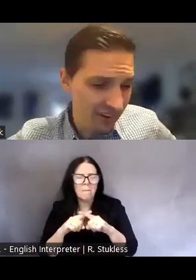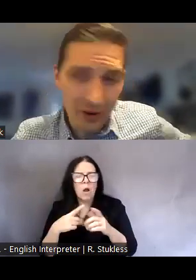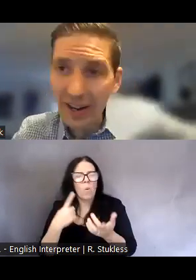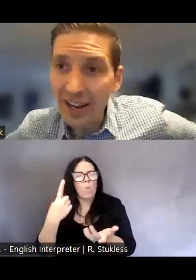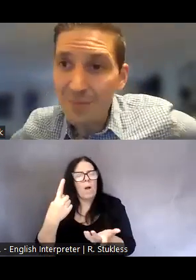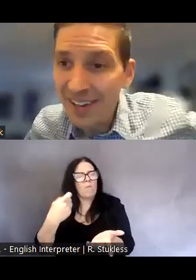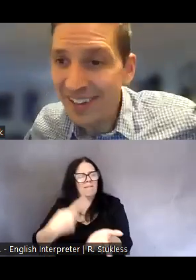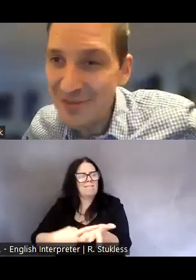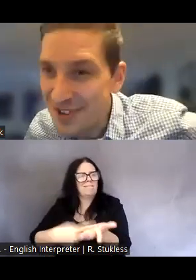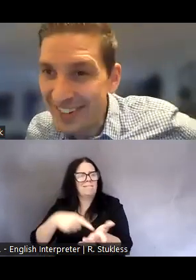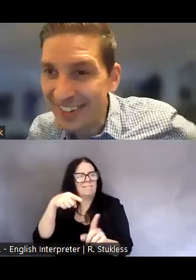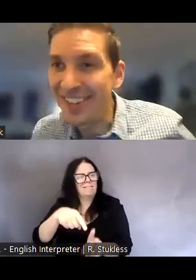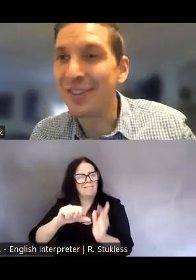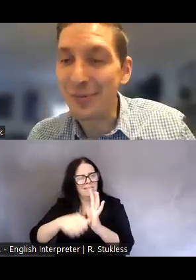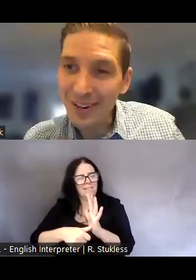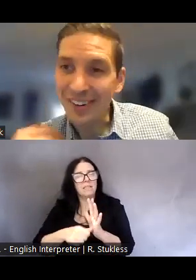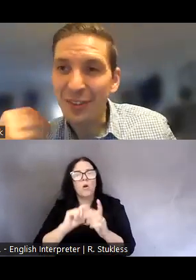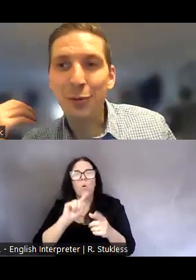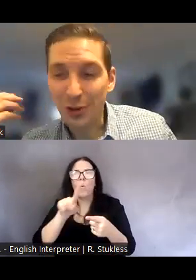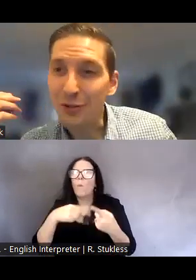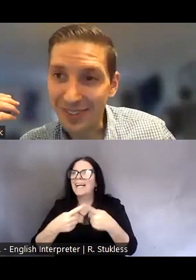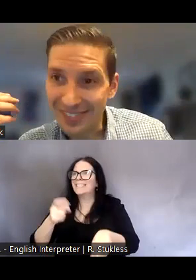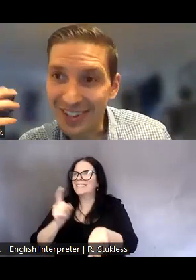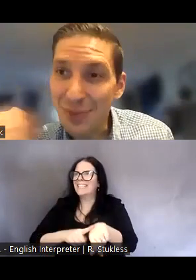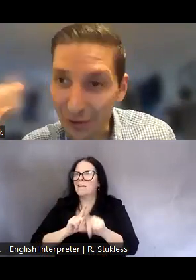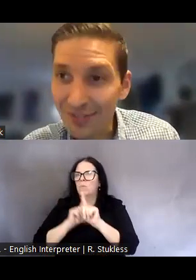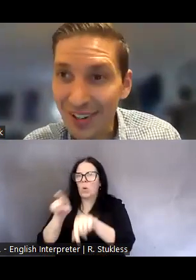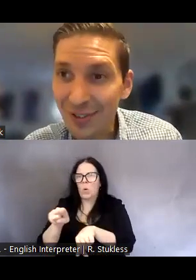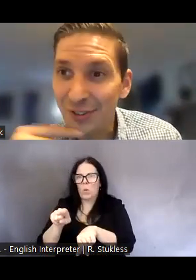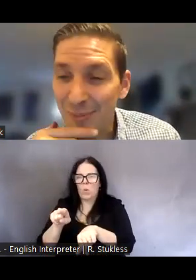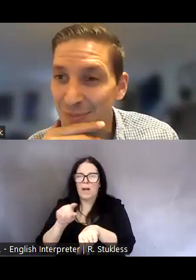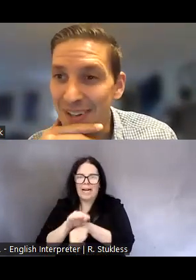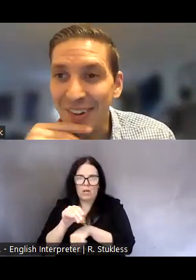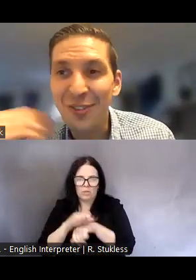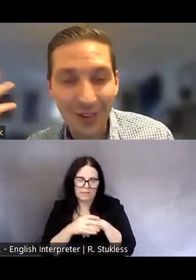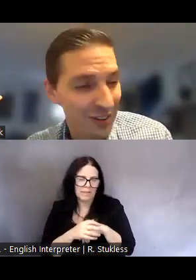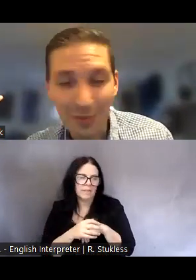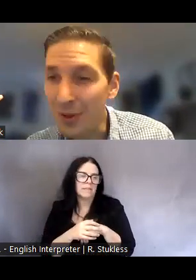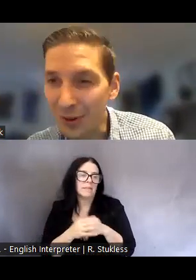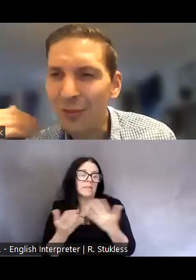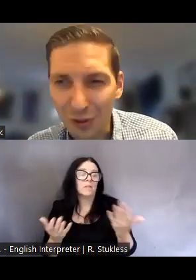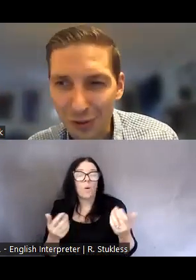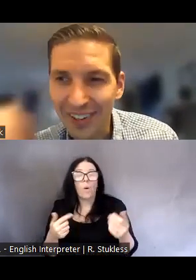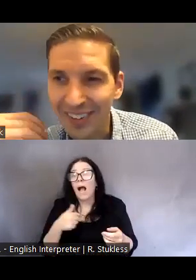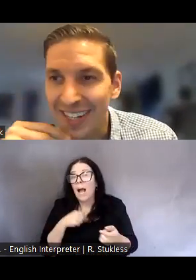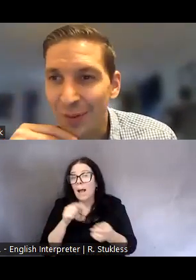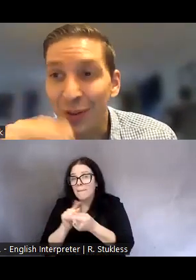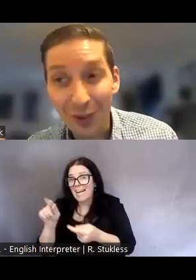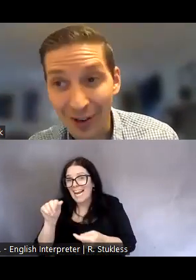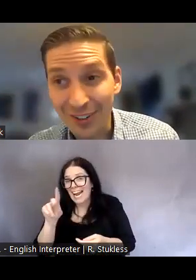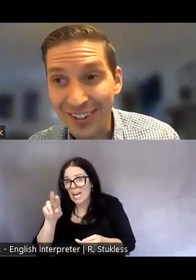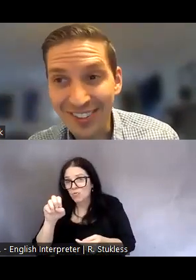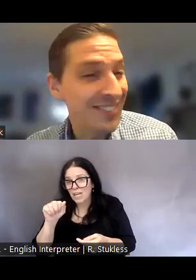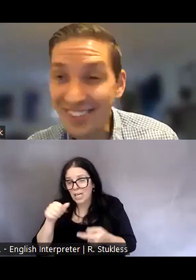you this, I met Andrea and the group here through COVID. And so much what I've done for the group has been over the computer, virtual here,